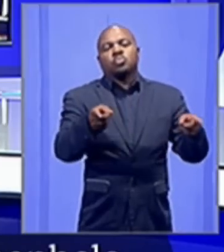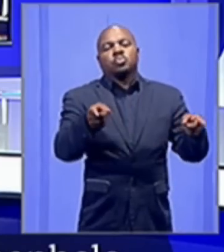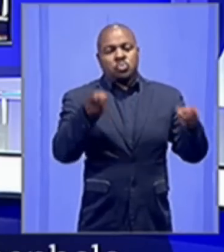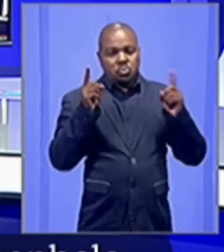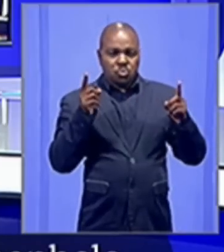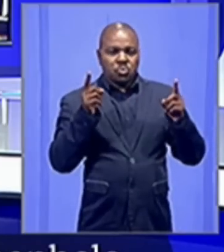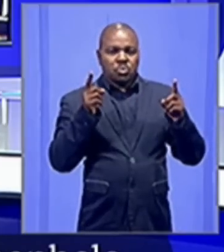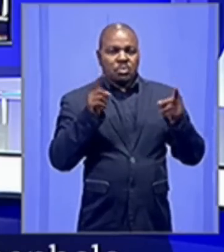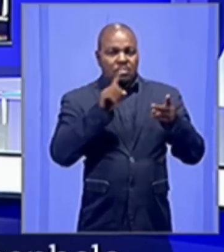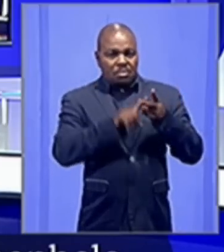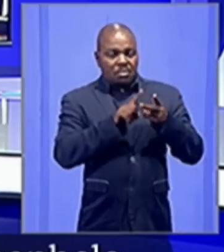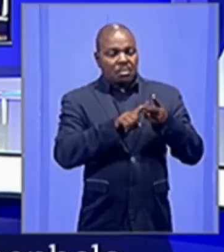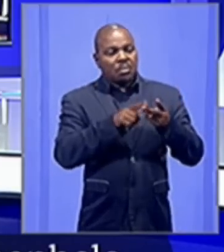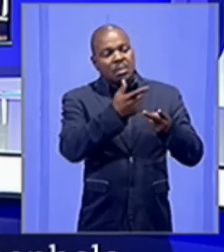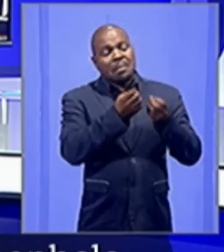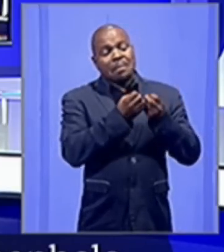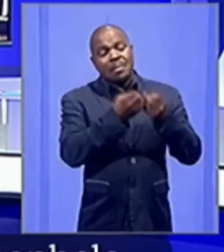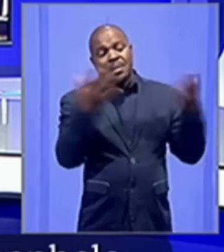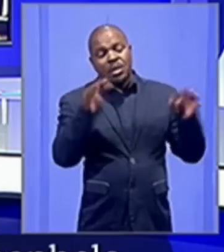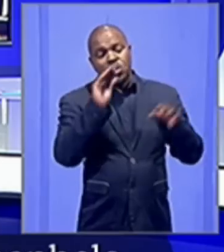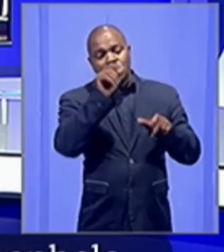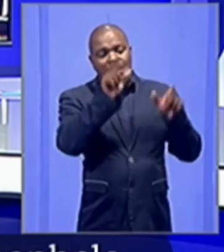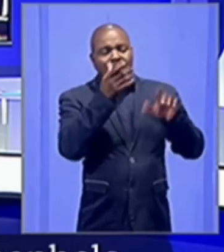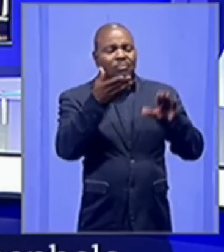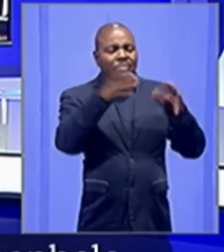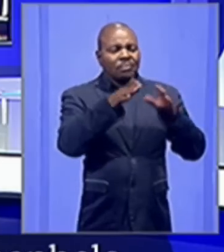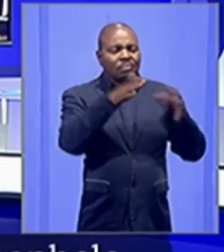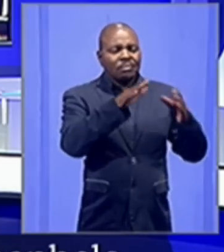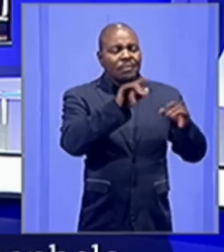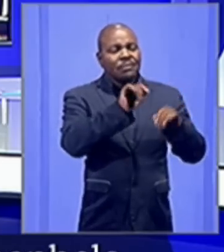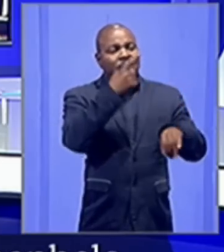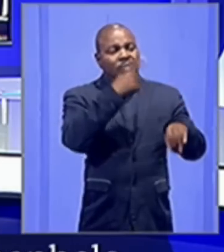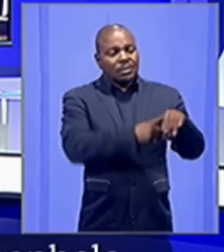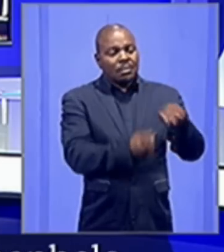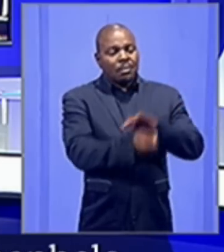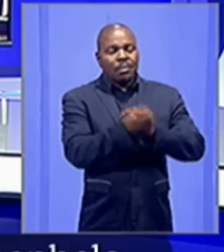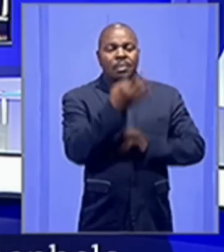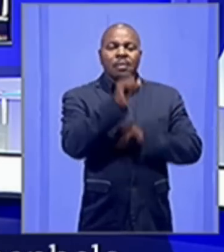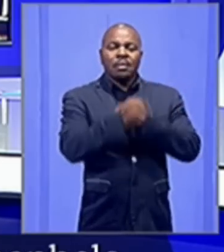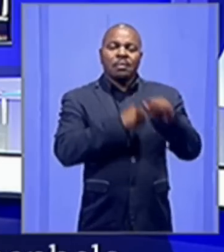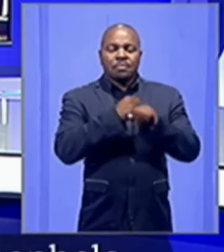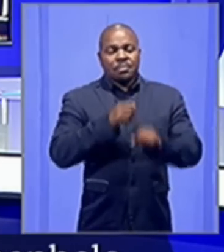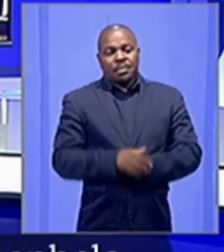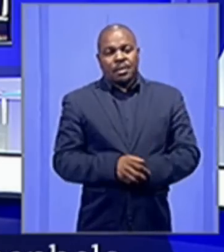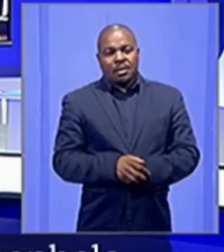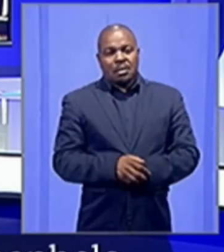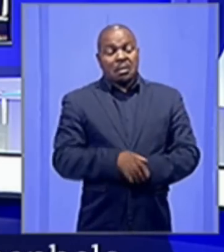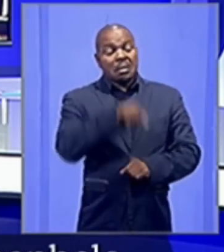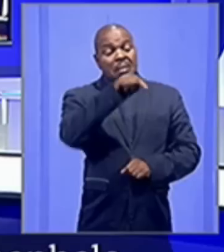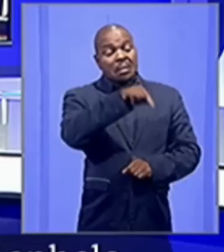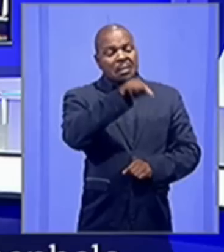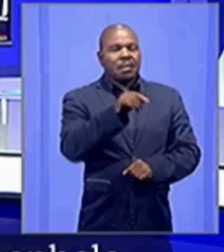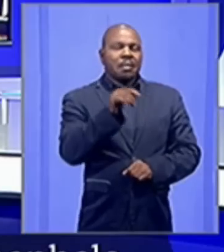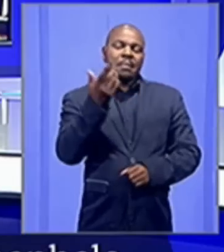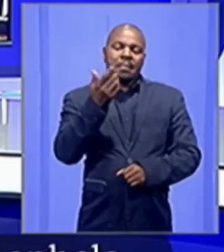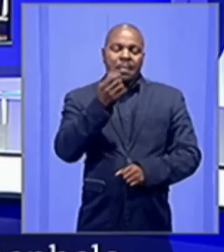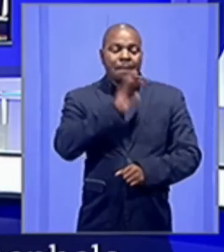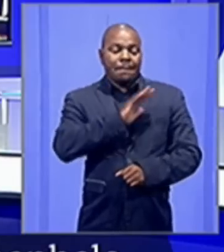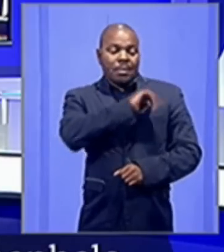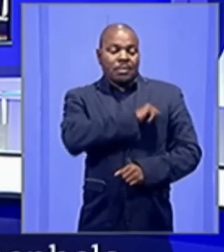matswalo mo go bolailwego kudu babega ditaba mo mengwageng e masometharo. Dintweng tše go bolailwe ma-Palestina